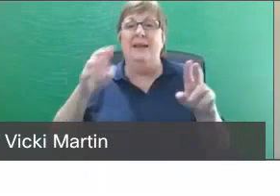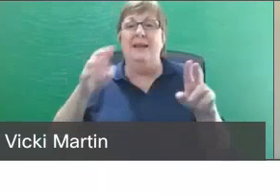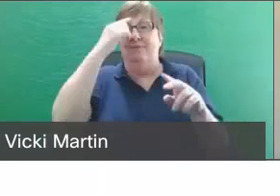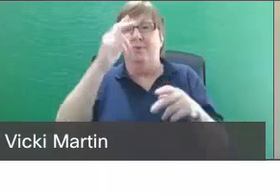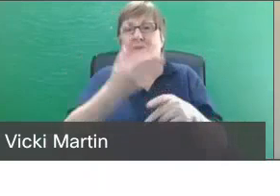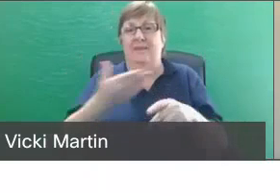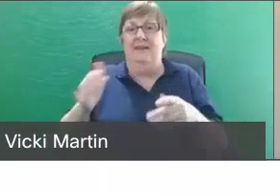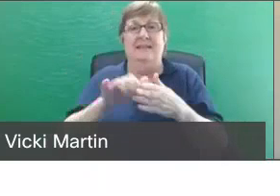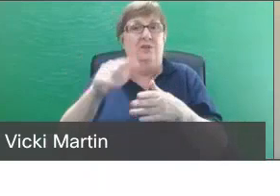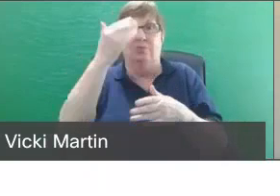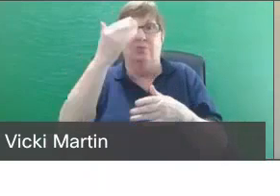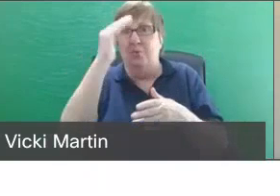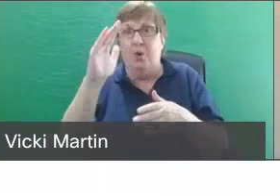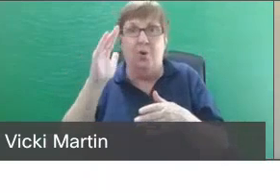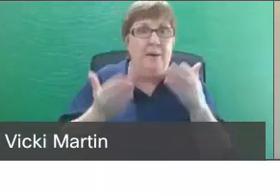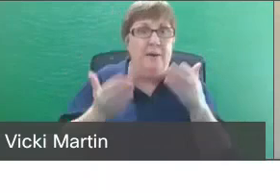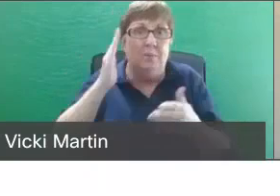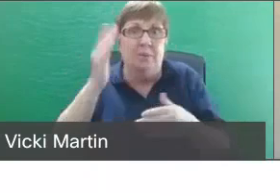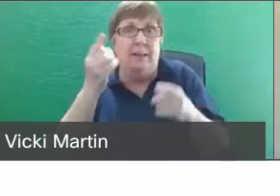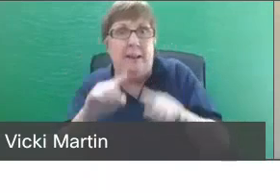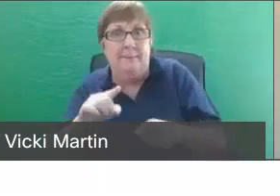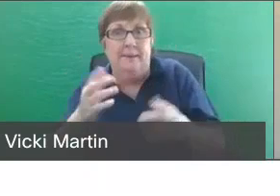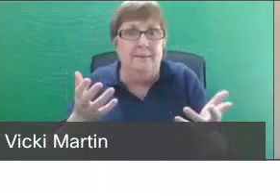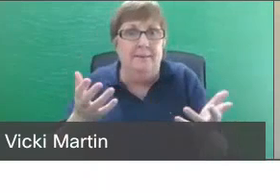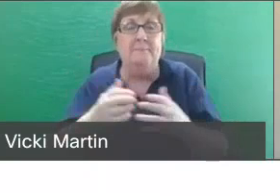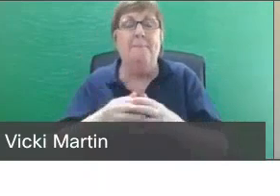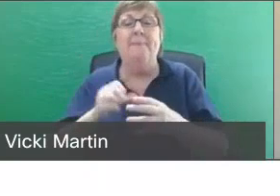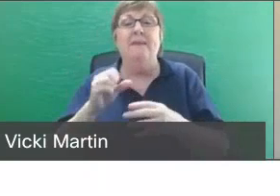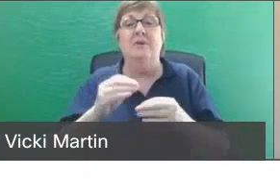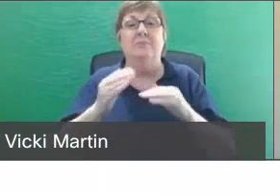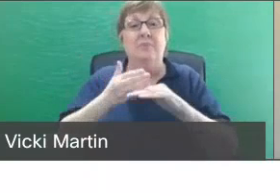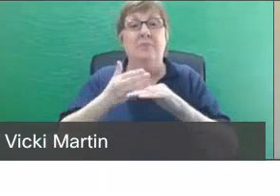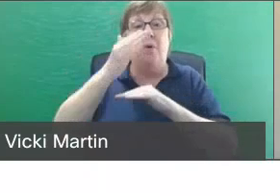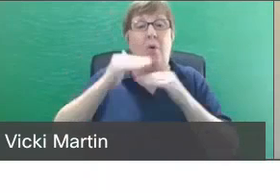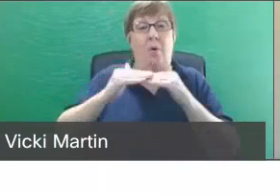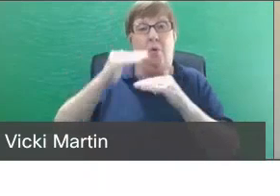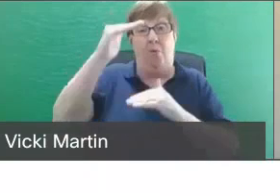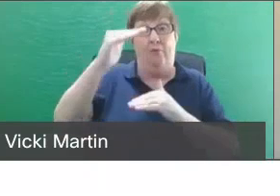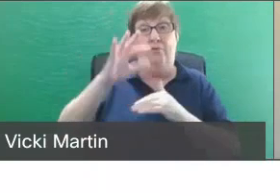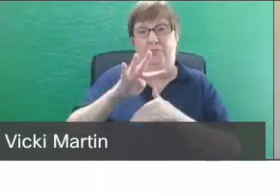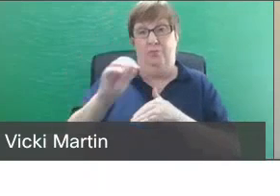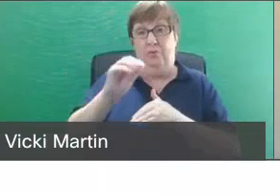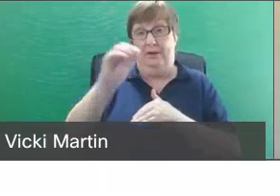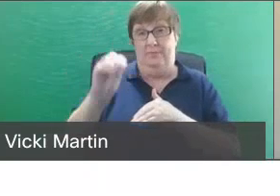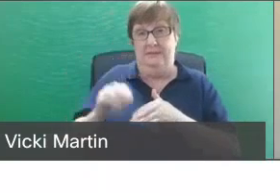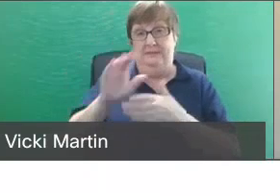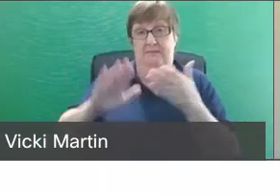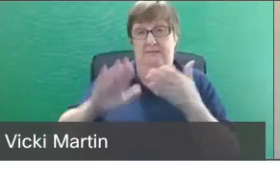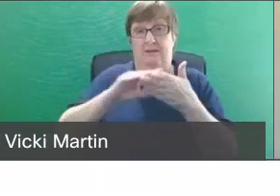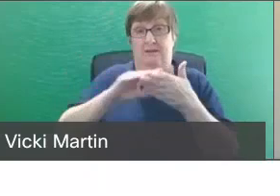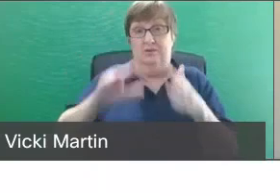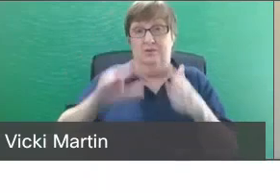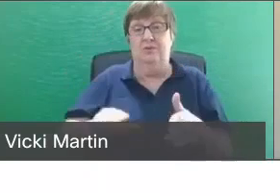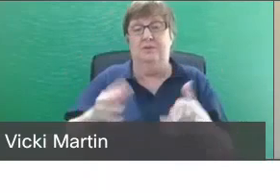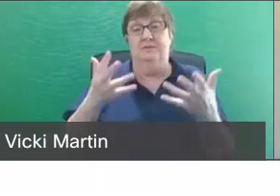because you're focusing on the unknown. So more than 40% of college students have felt more than an average amount of